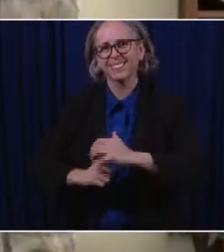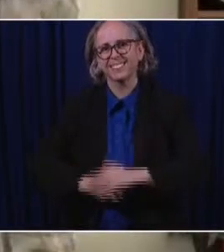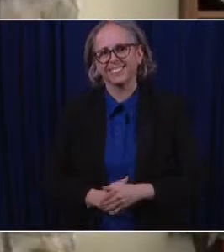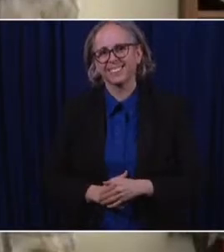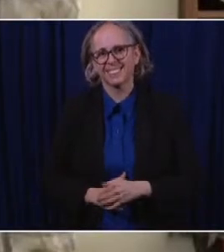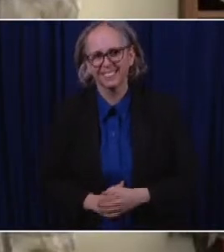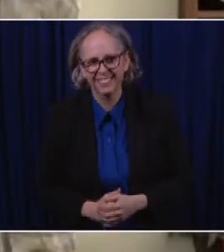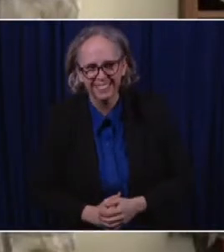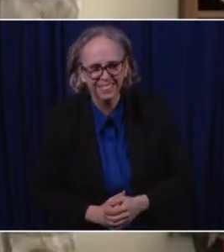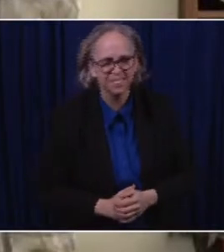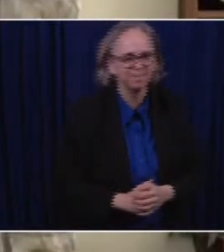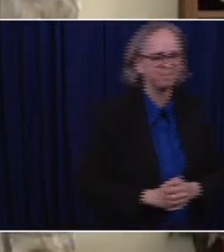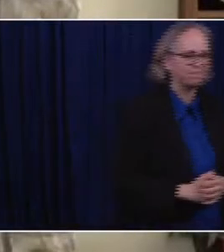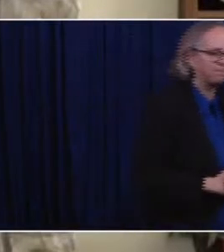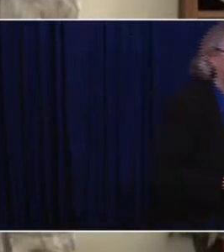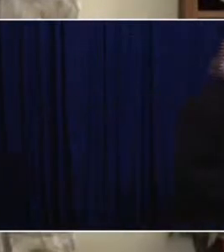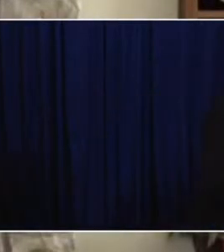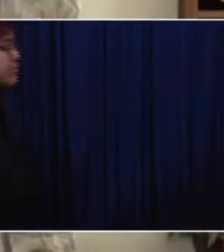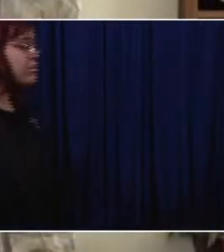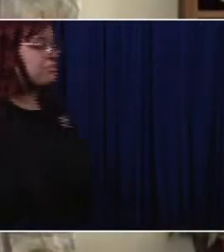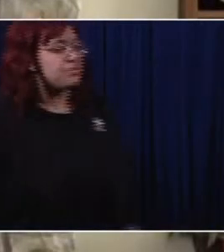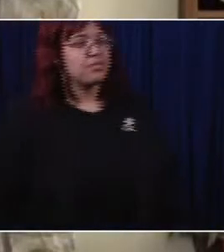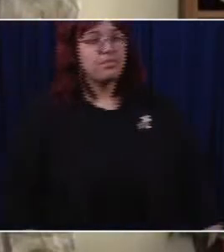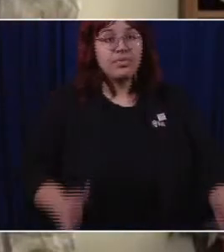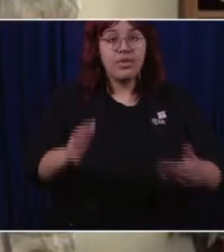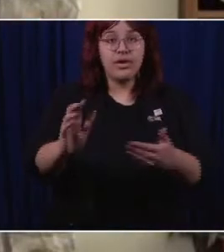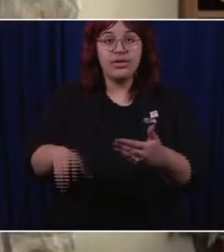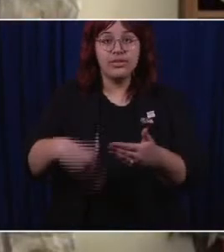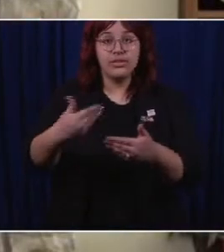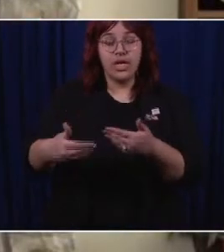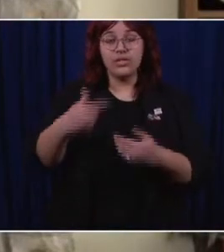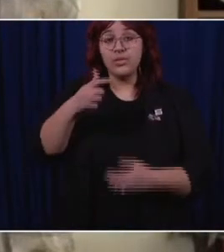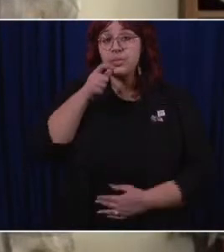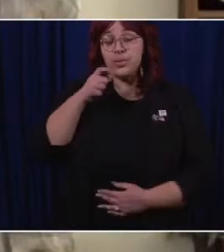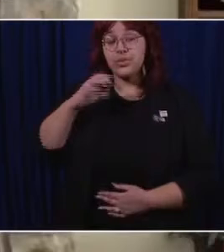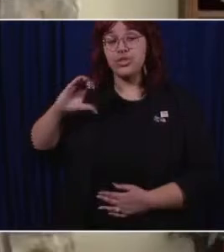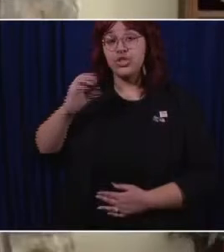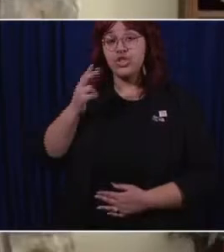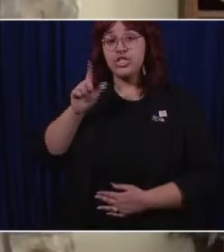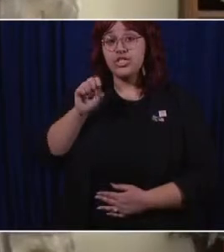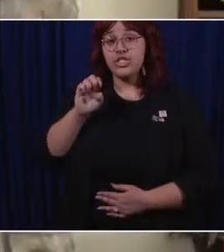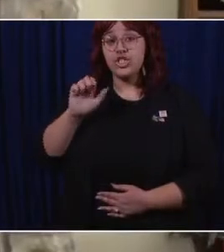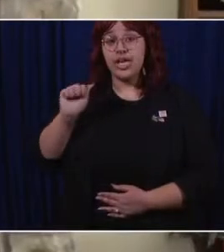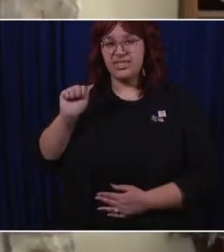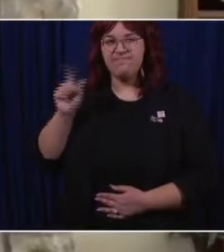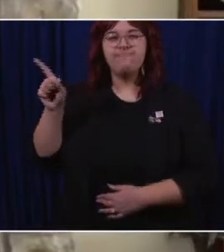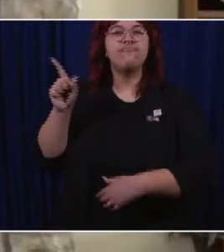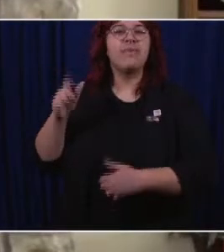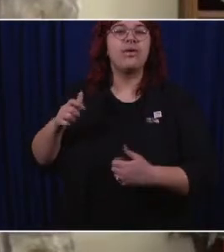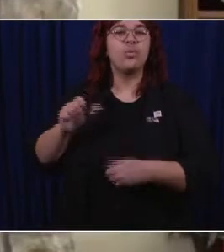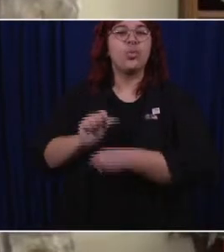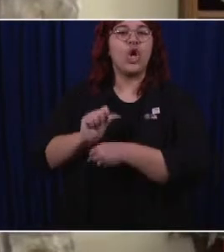Next question is from Chelsea Sick at WKEF in Dayton. Hi there, Governor DeWine.